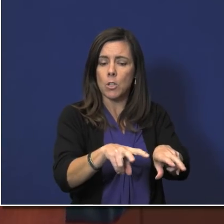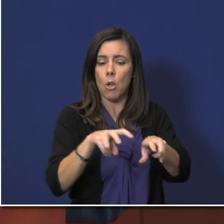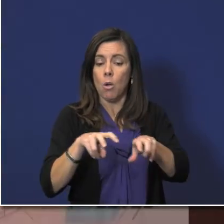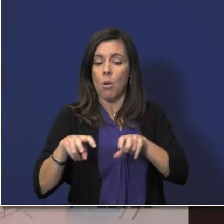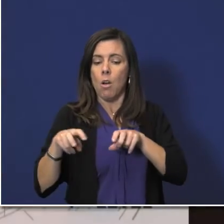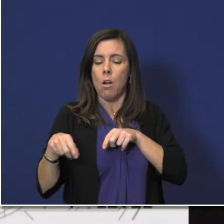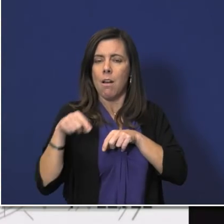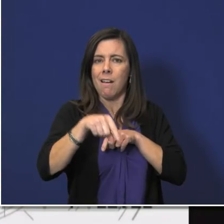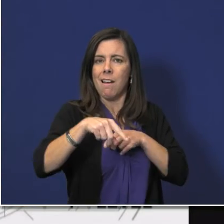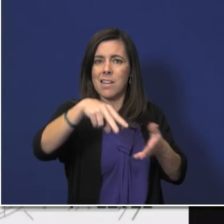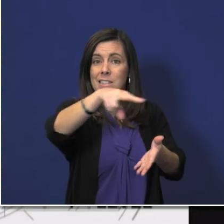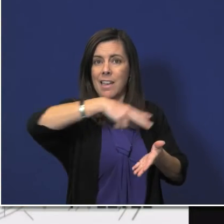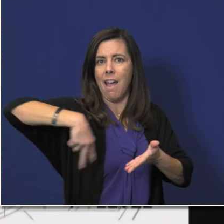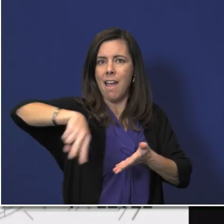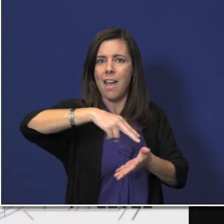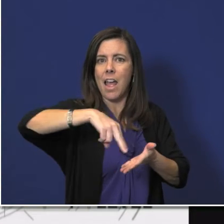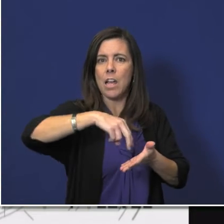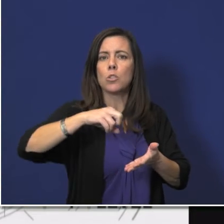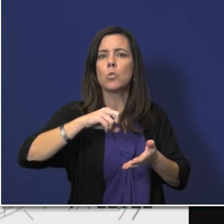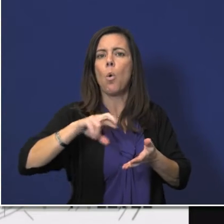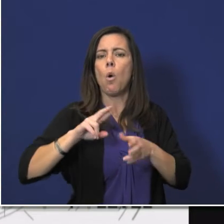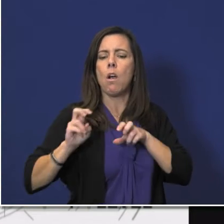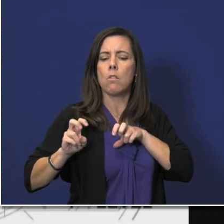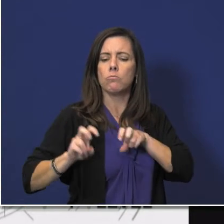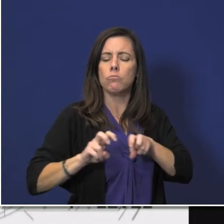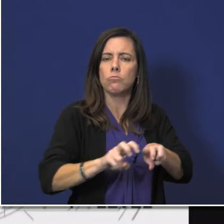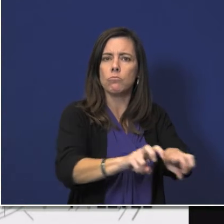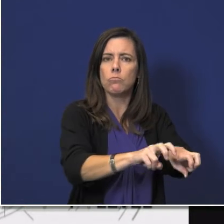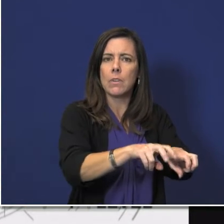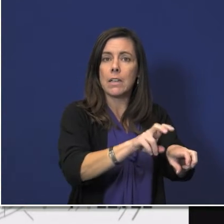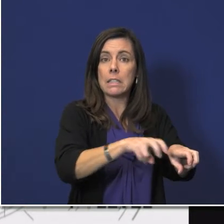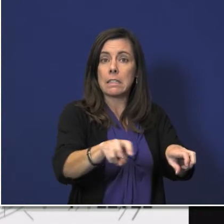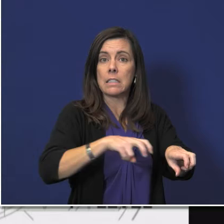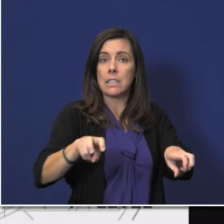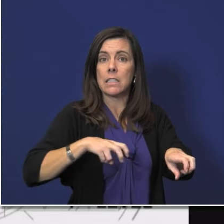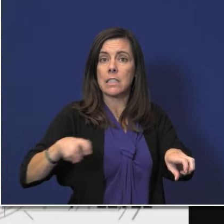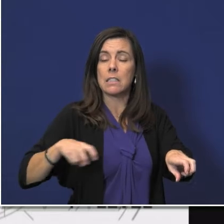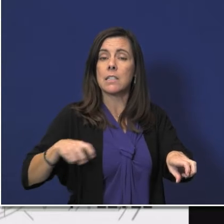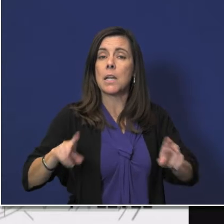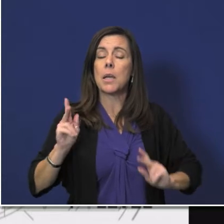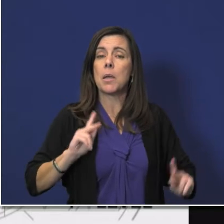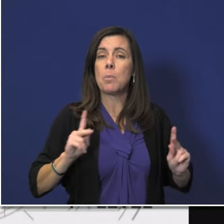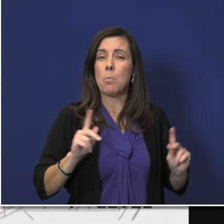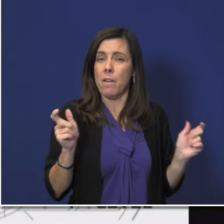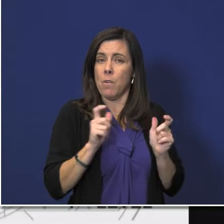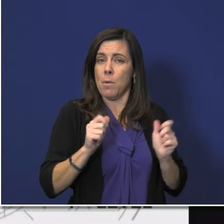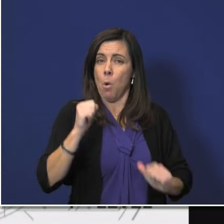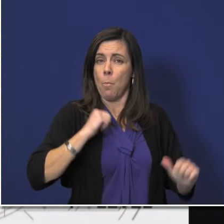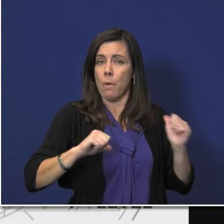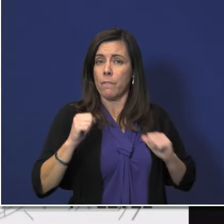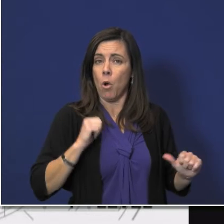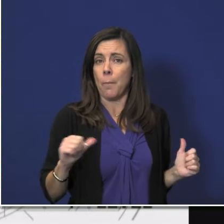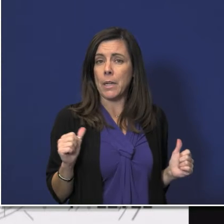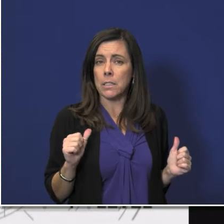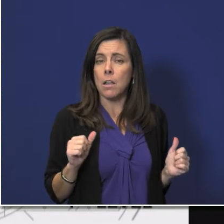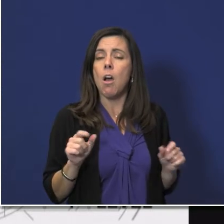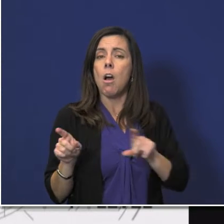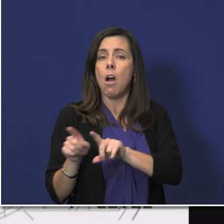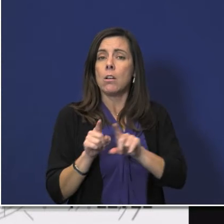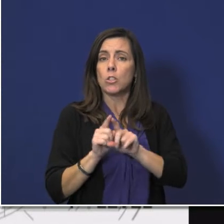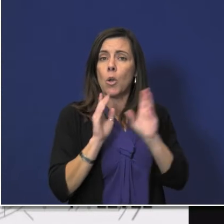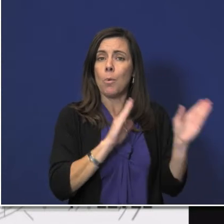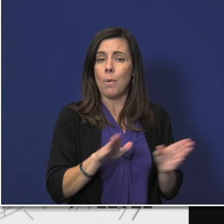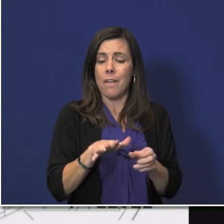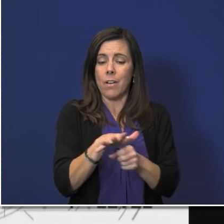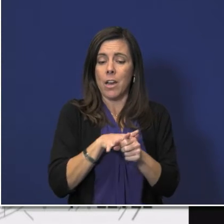or a larger group orchestra, or it can be expanded out and seat people for a small performance. We've also planned the areas